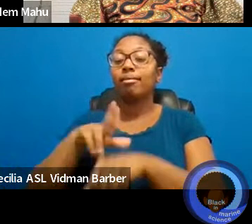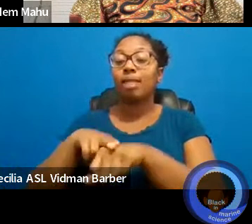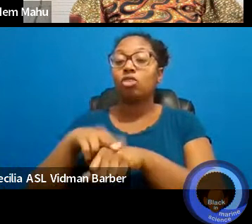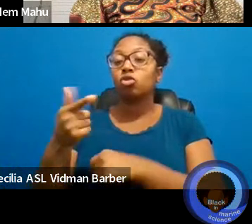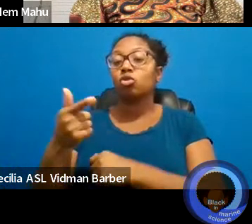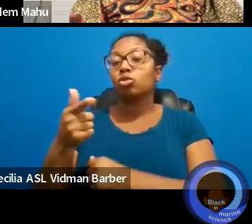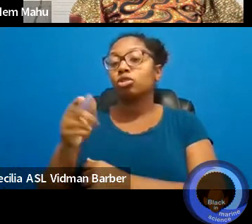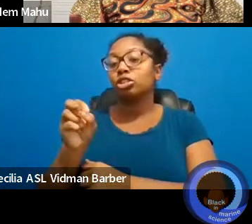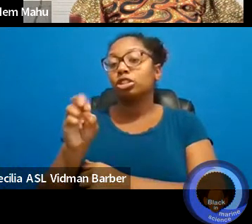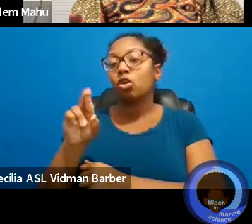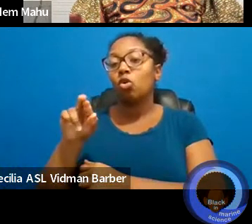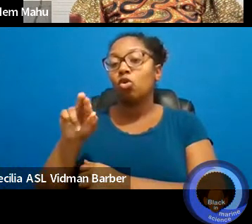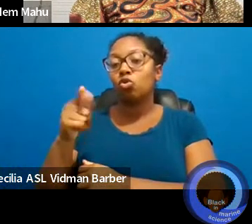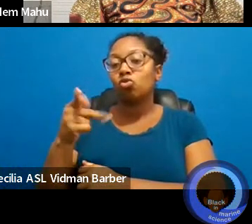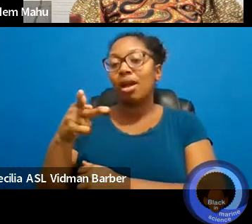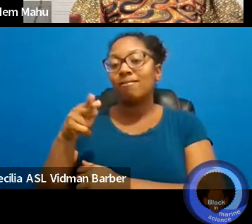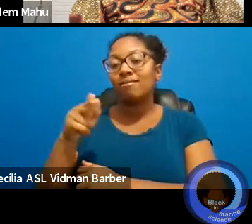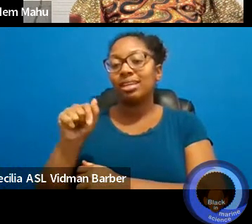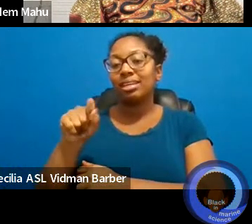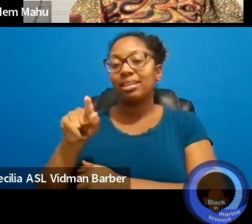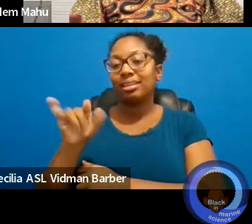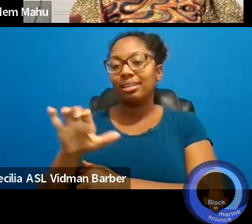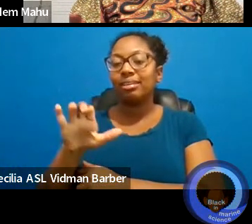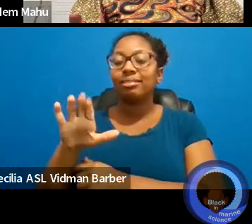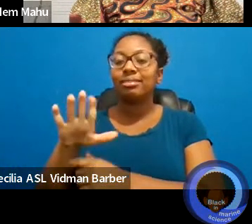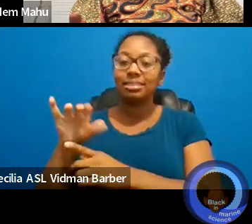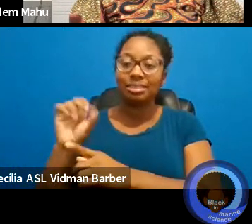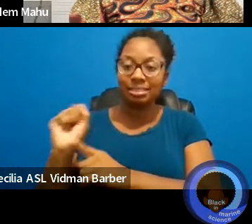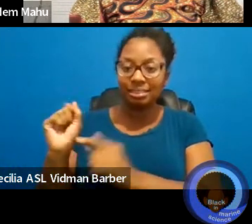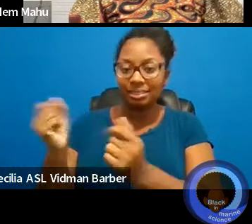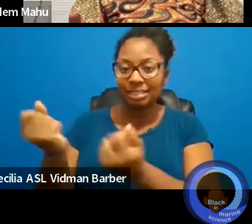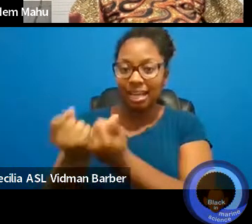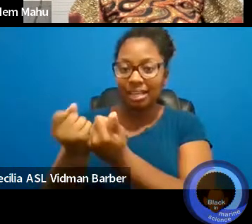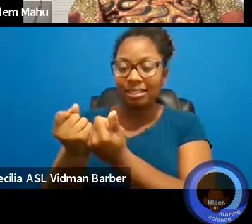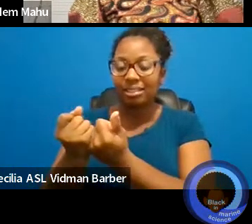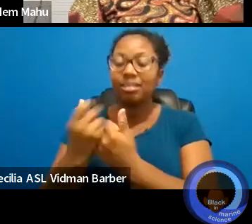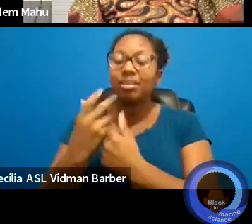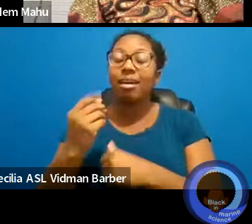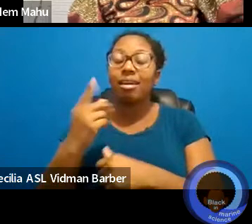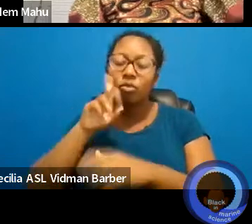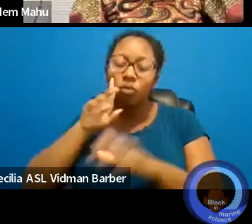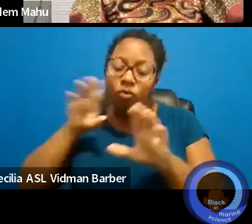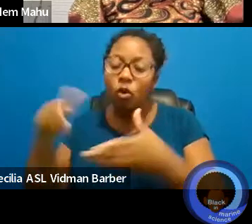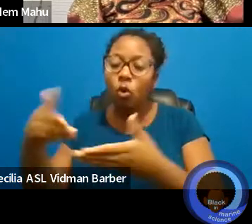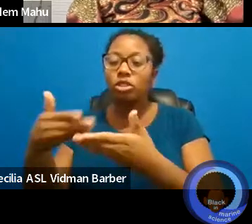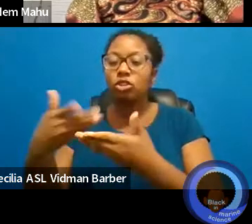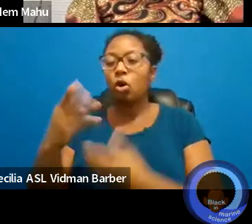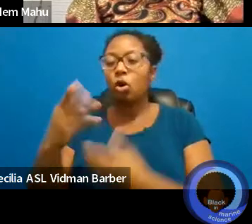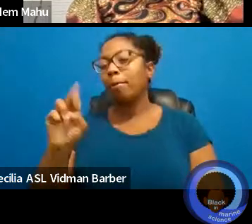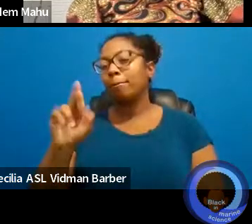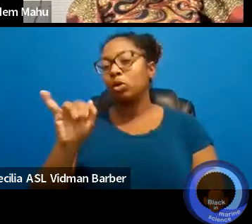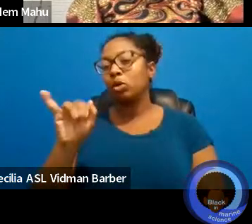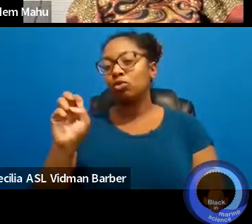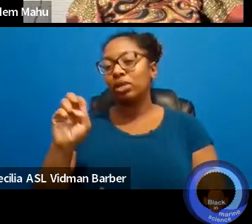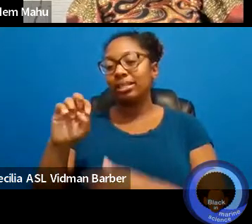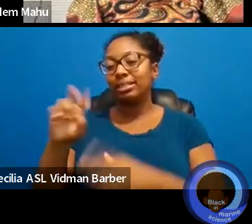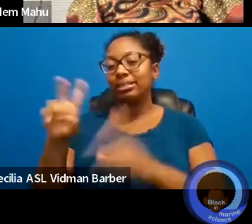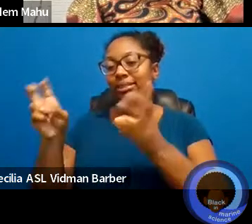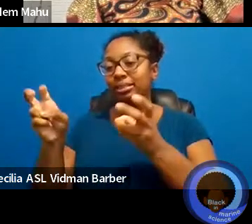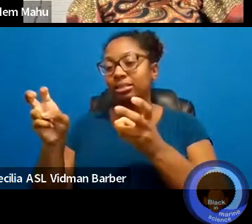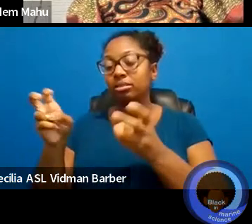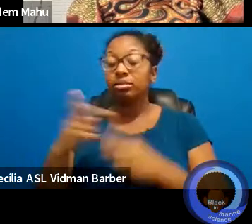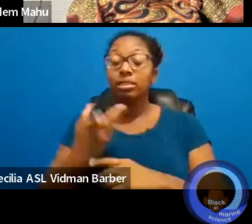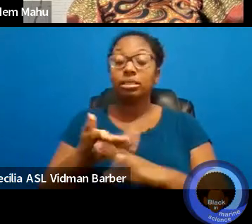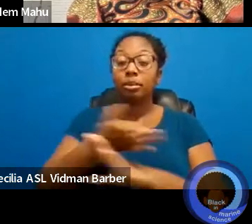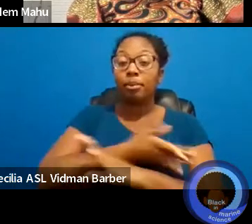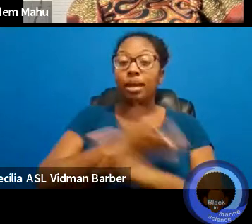and the Nature Conservancy on marine conservation issues. He's also a past research and teaching assistant